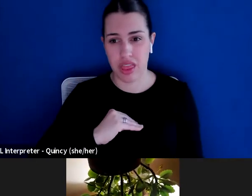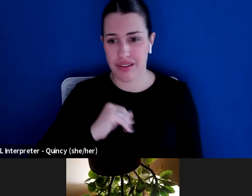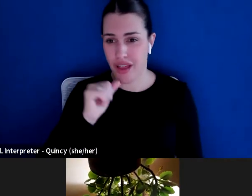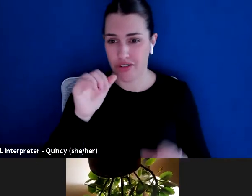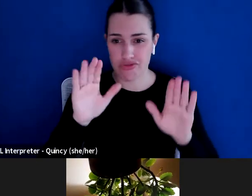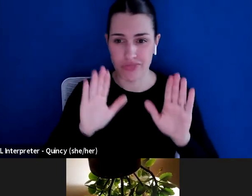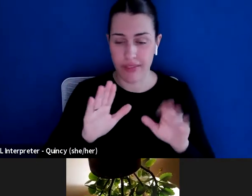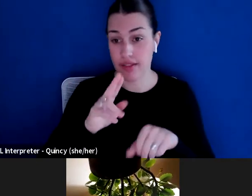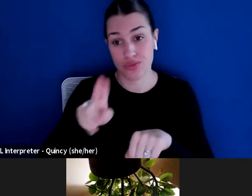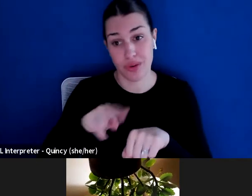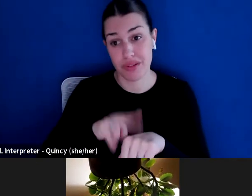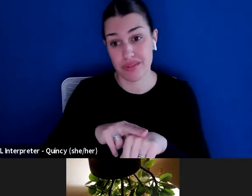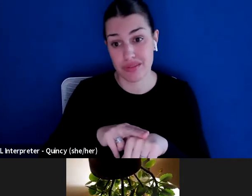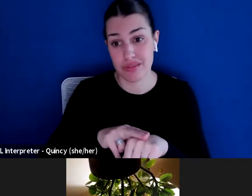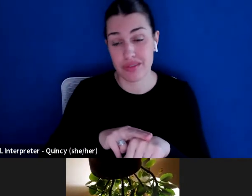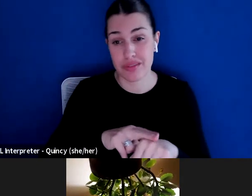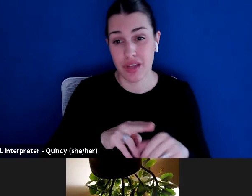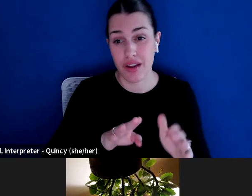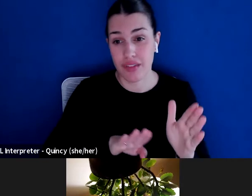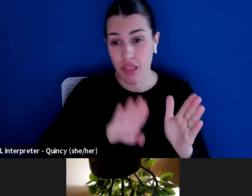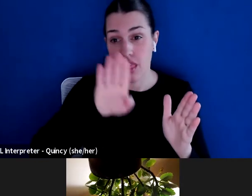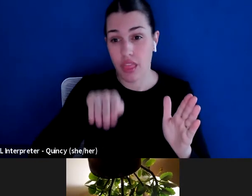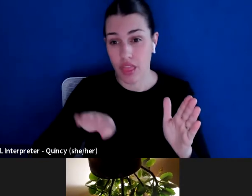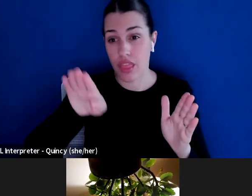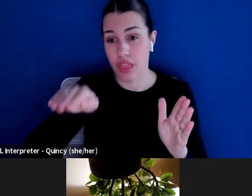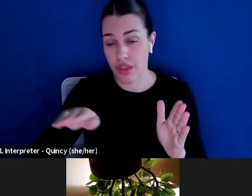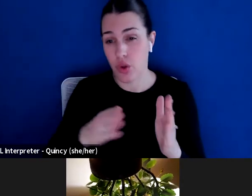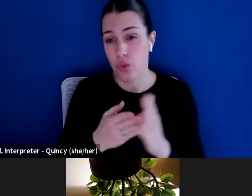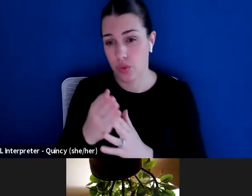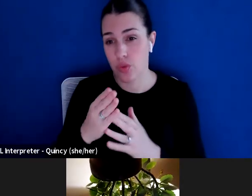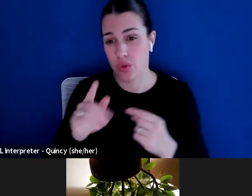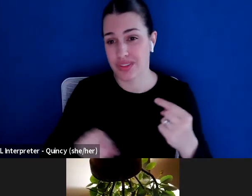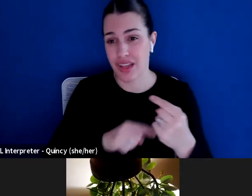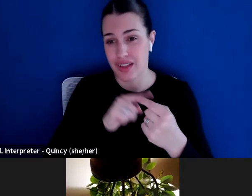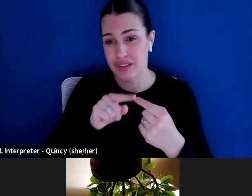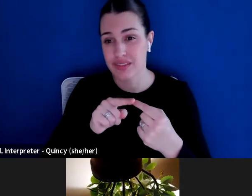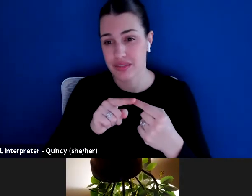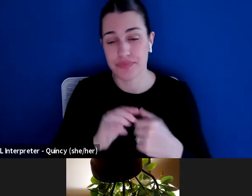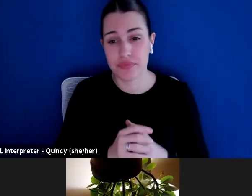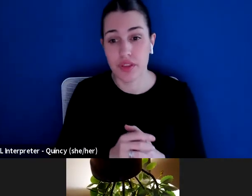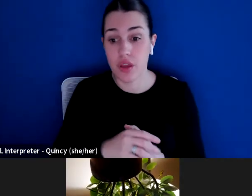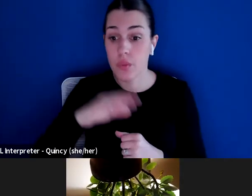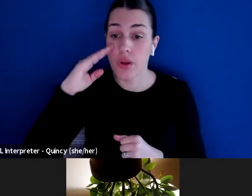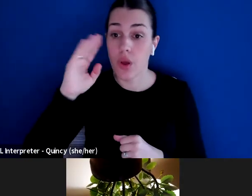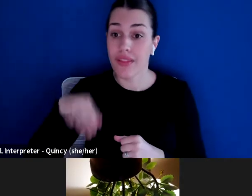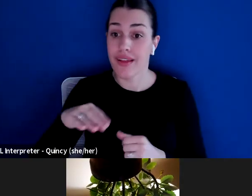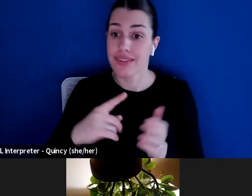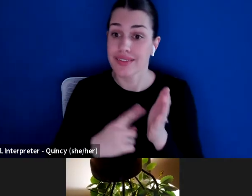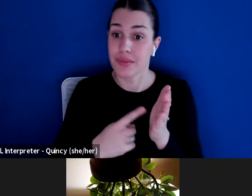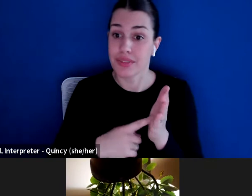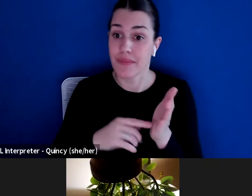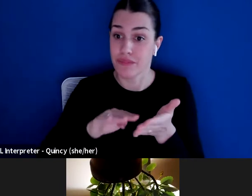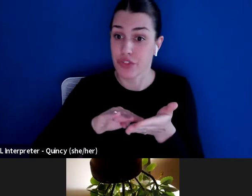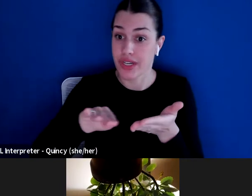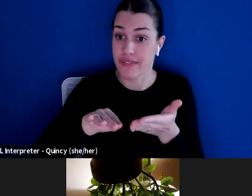completely normal to go back and forth through those cycles. We also know that sometimes forgiveness might be a part